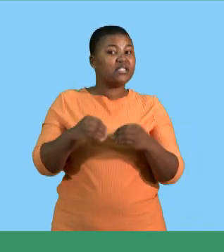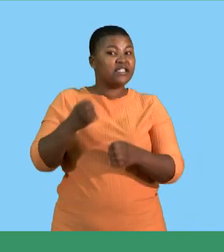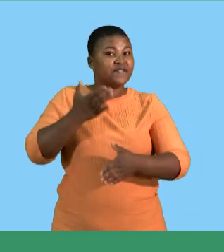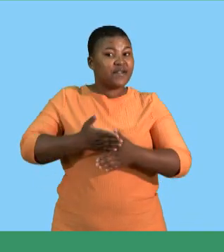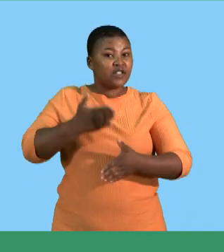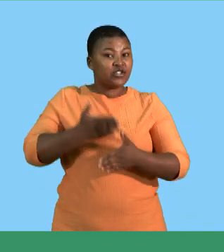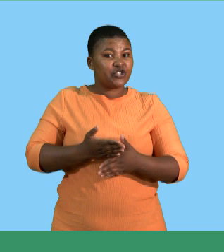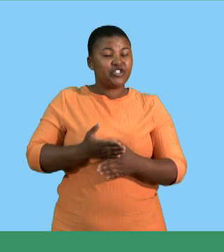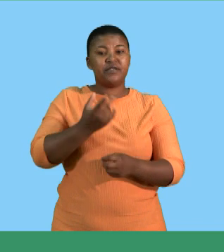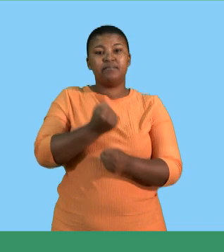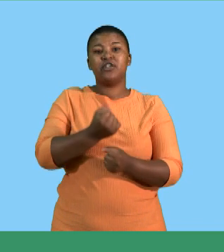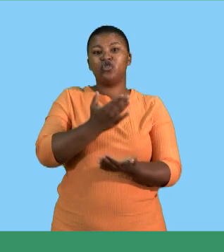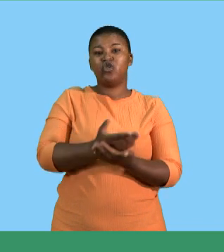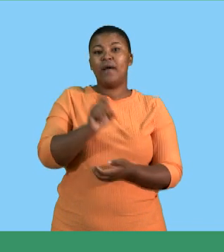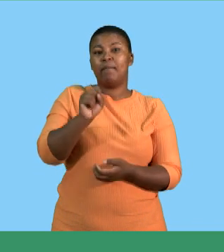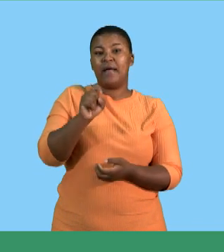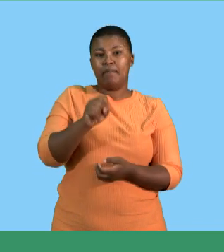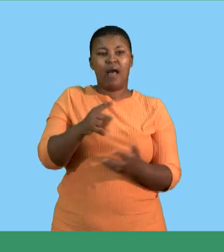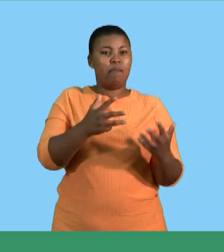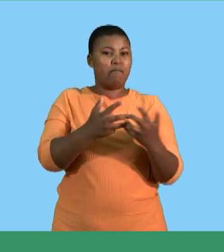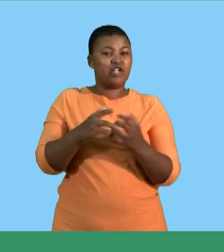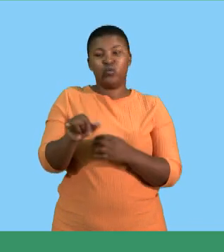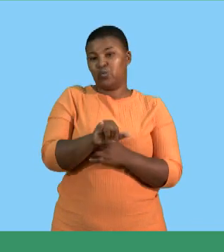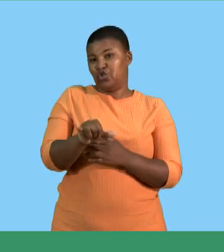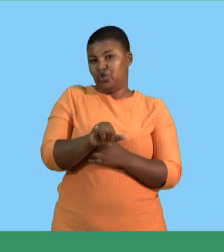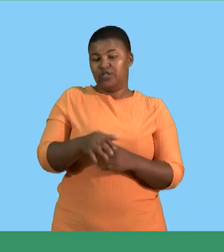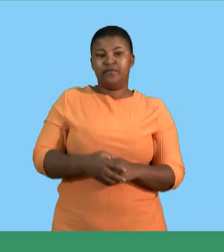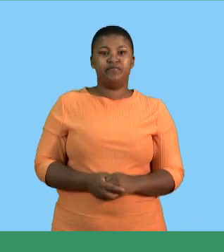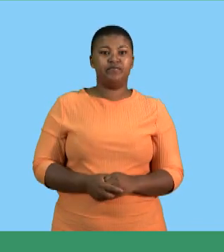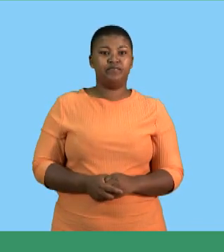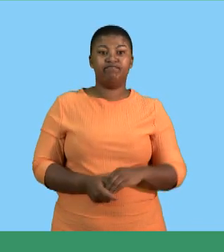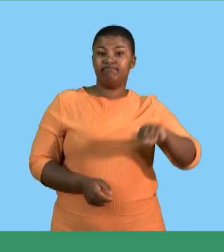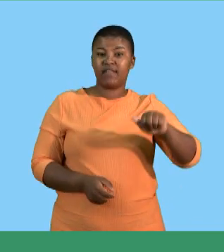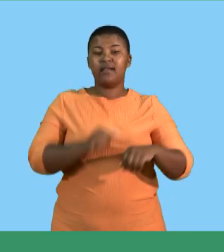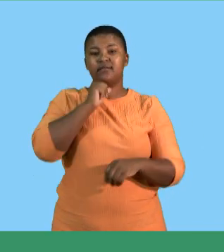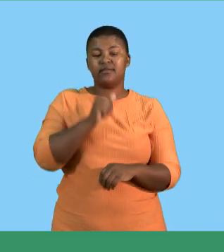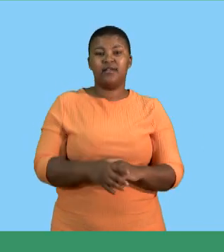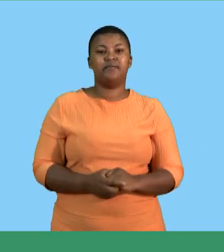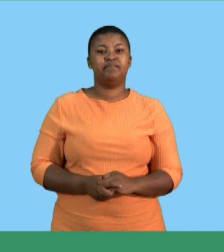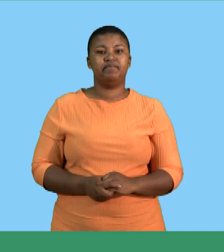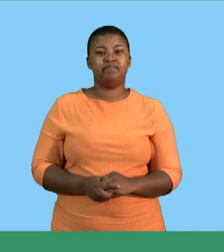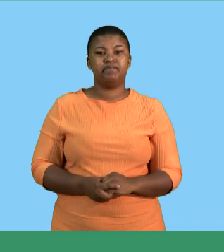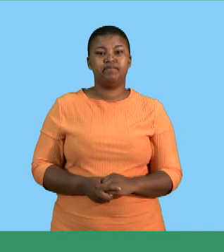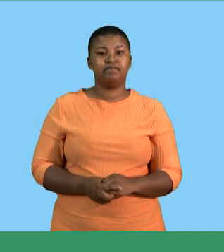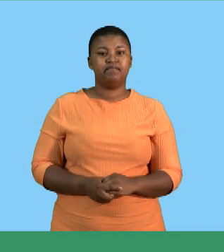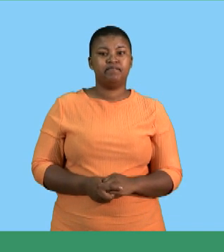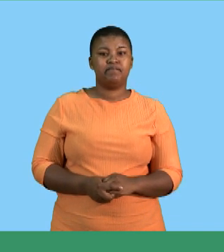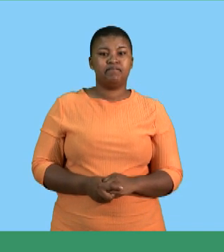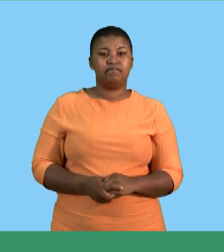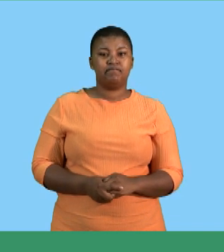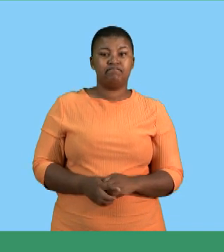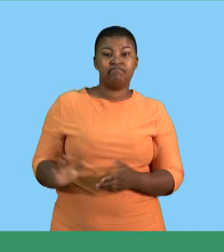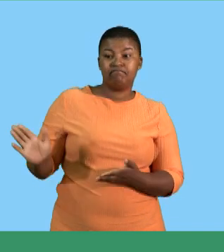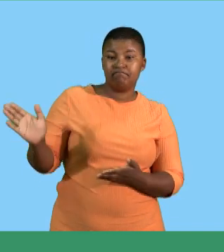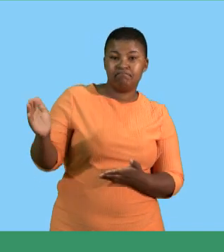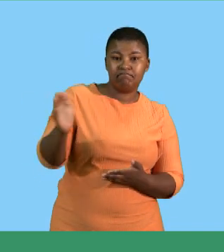business function by referring to each of the following statements. So our first one there at A says, the